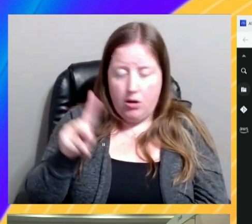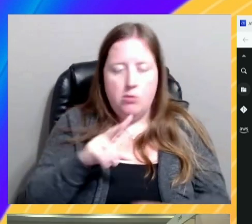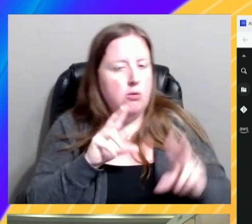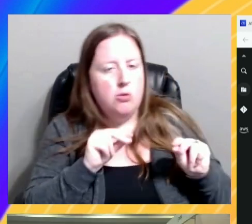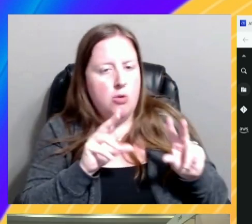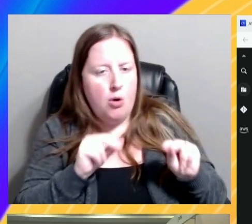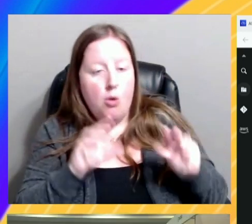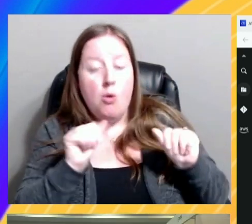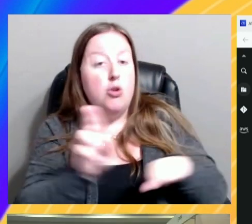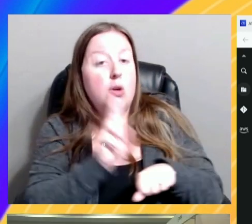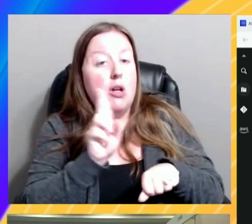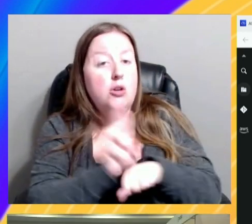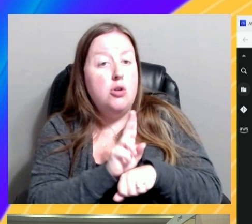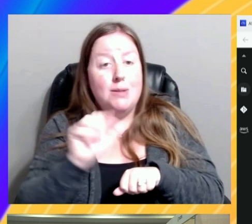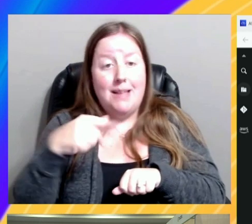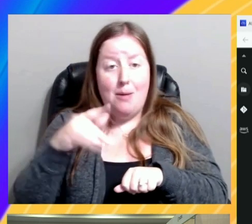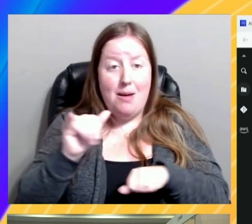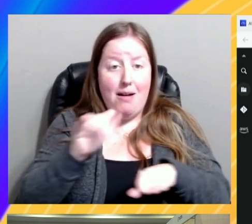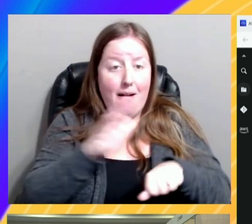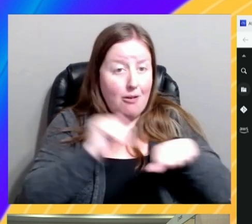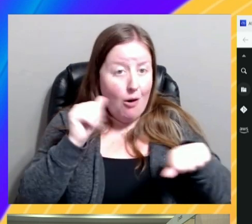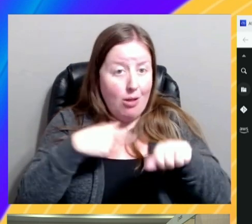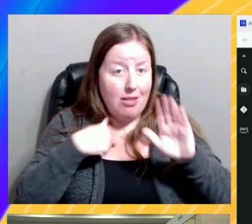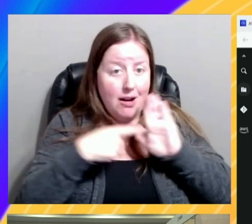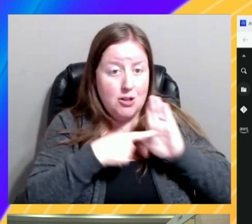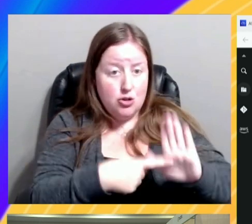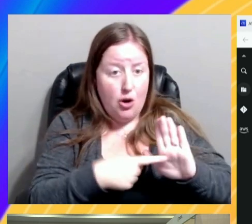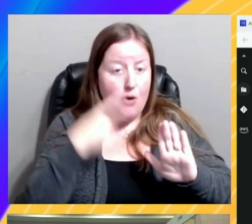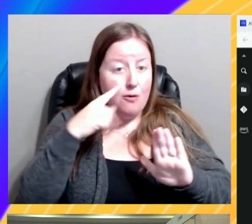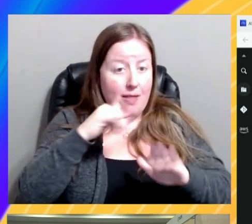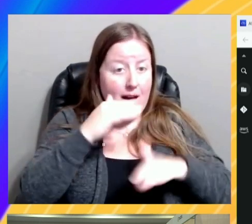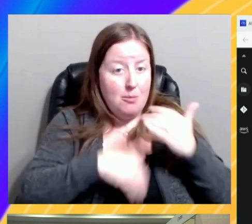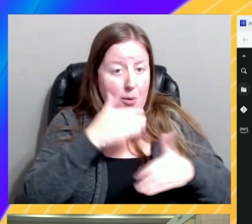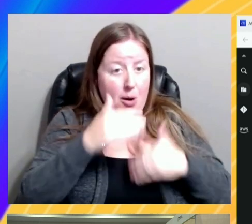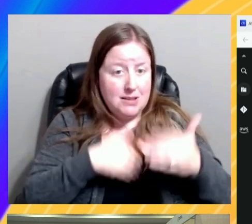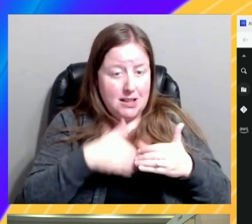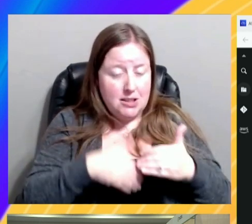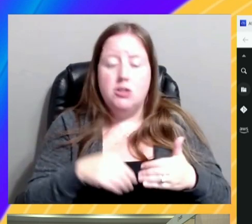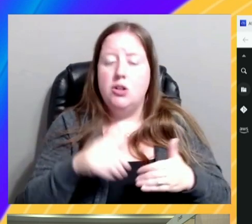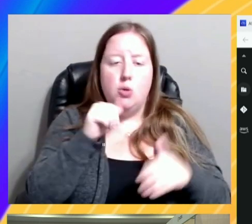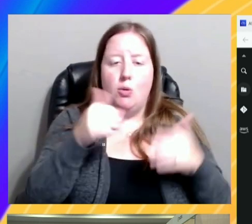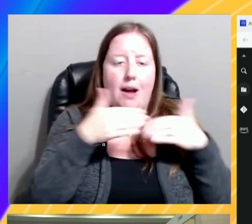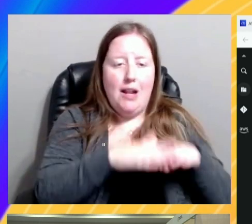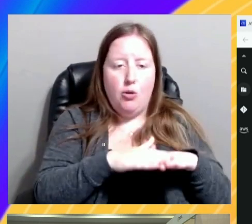the API call that I just showed you. Yeah. For that process, you would need to integrate something, build a custom